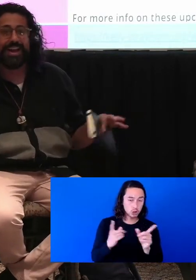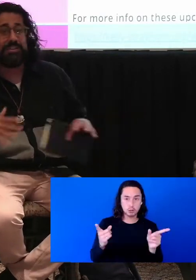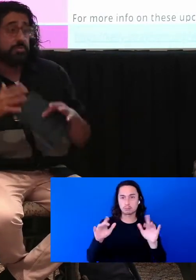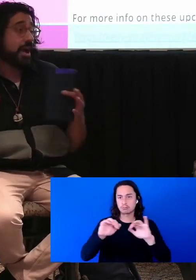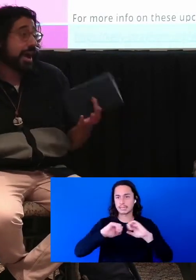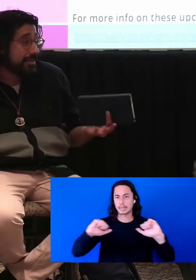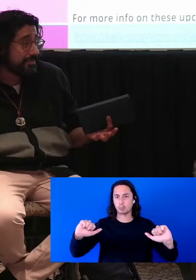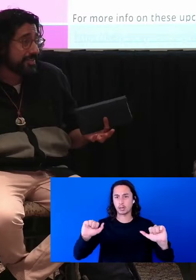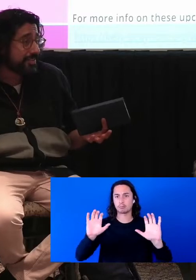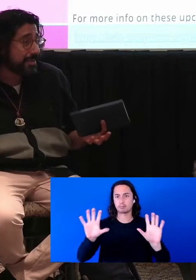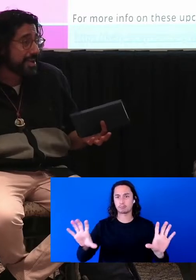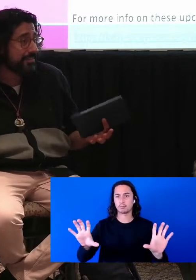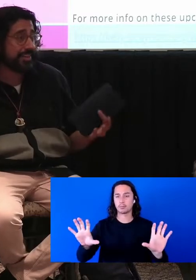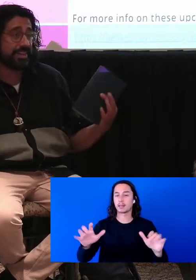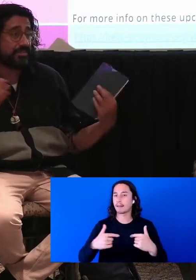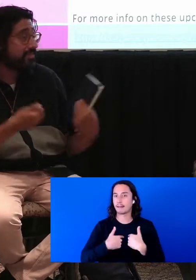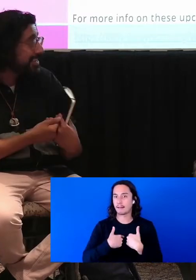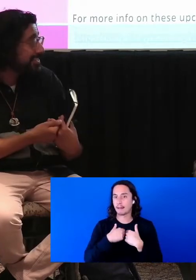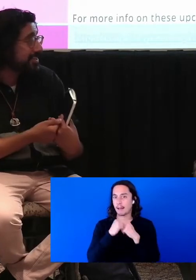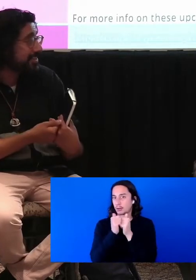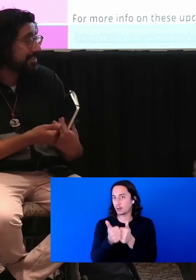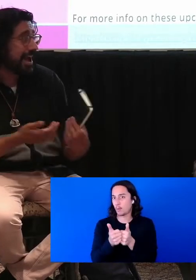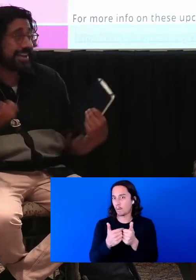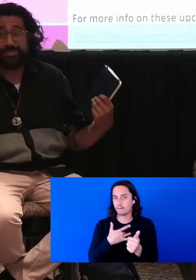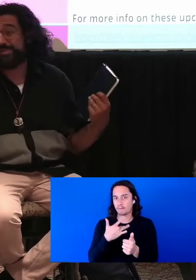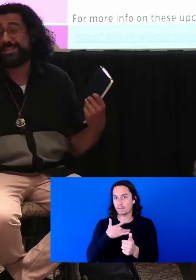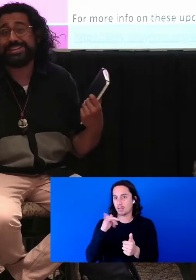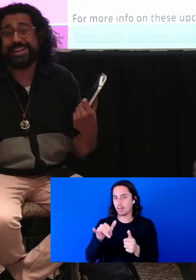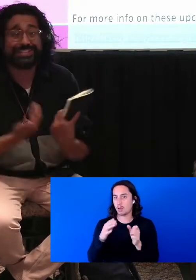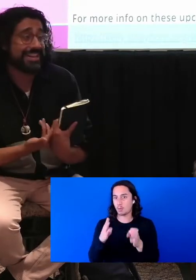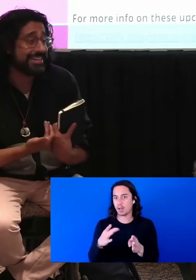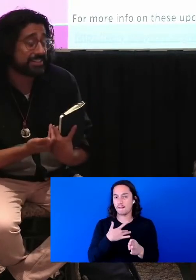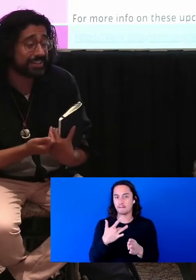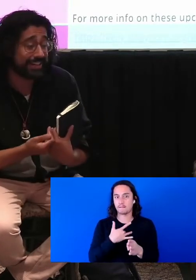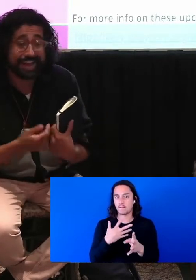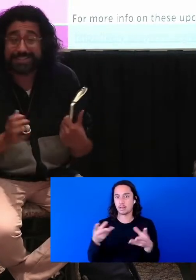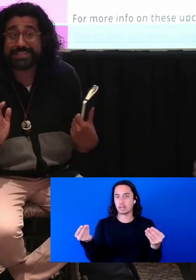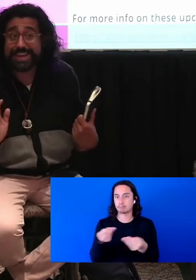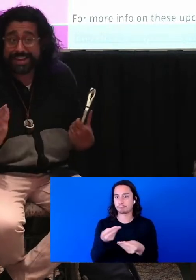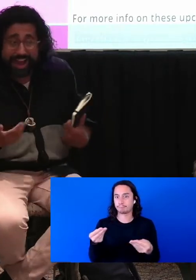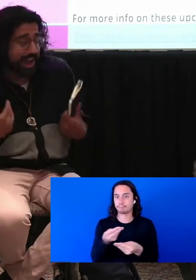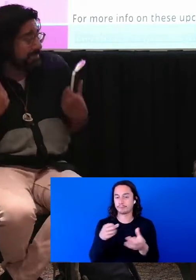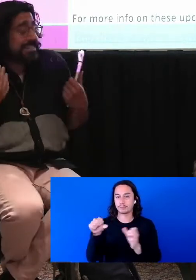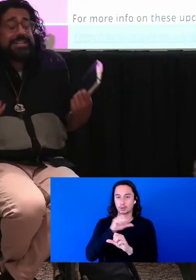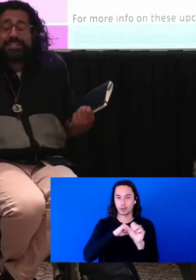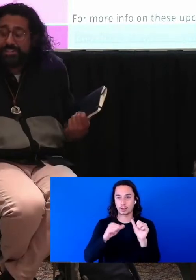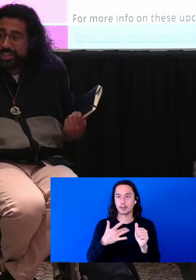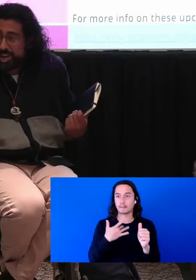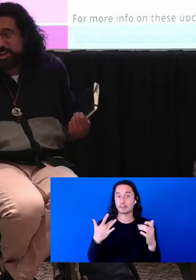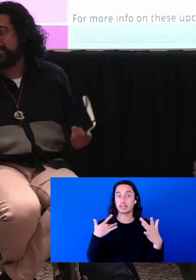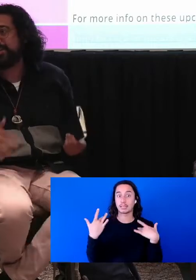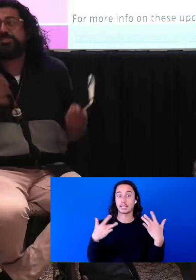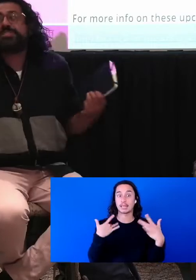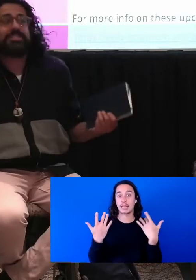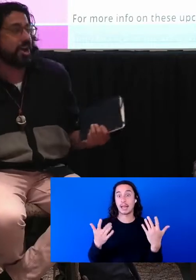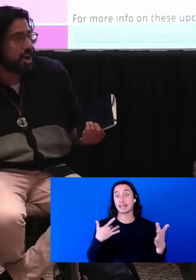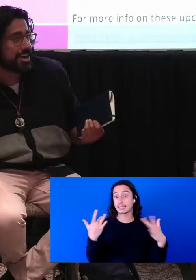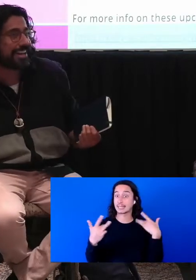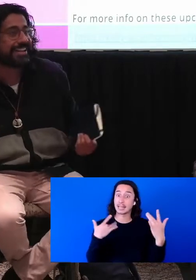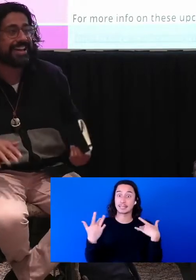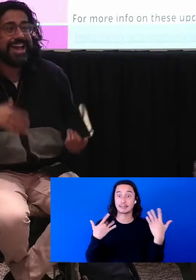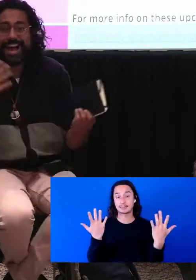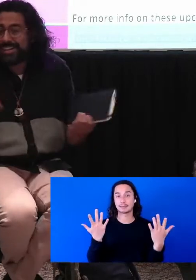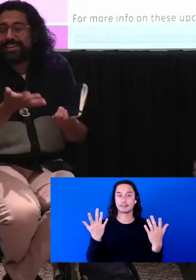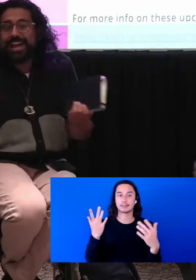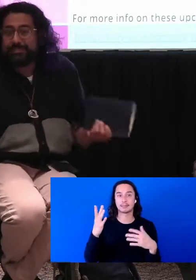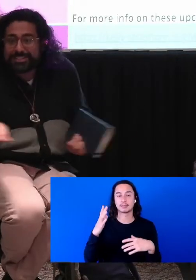jobs. I do not feel that way. I feel like they feed each other. I get really excited to, like, I can say it. I'm excited to look at Chekhov and understand the